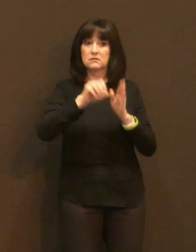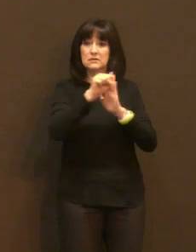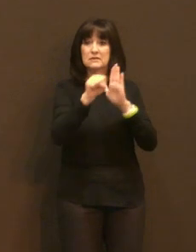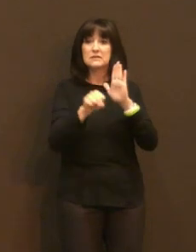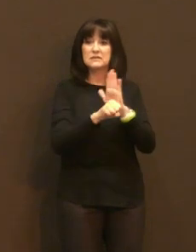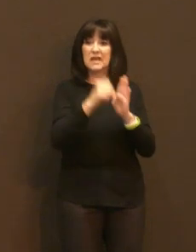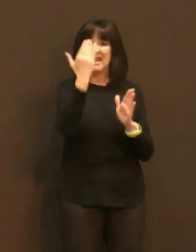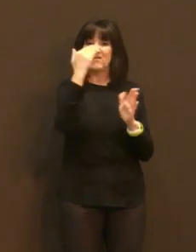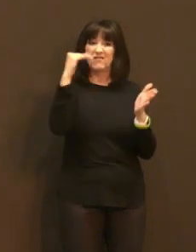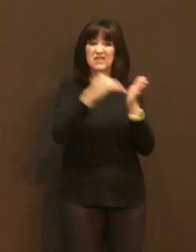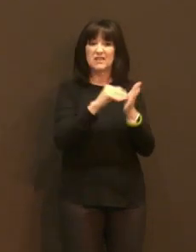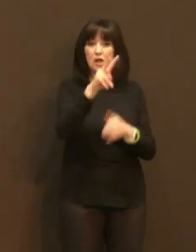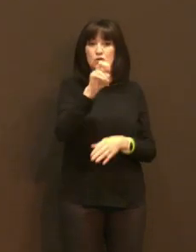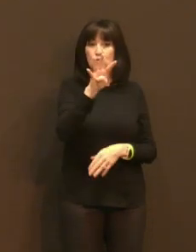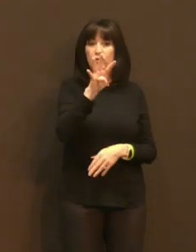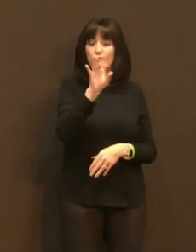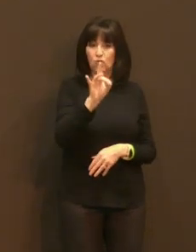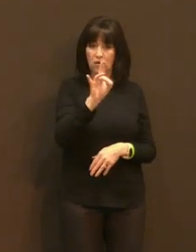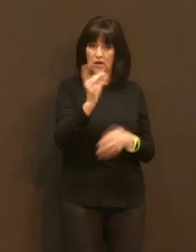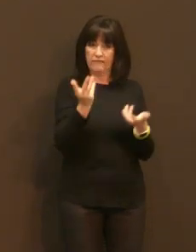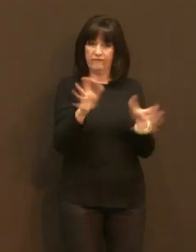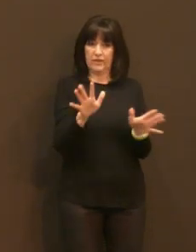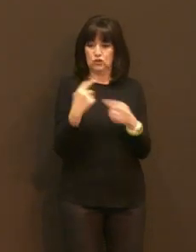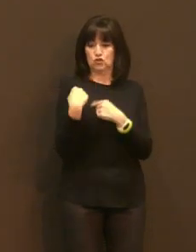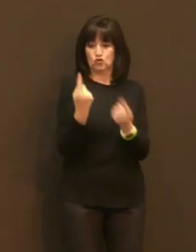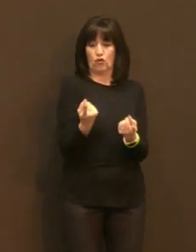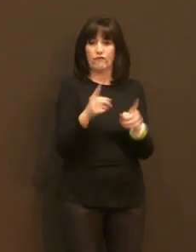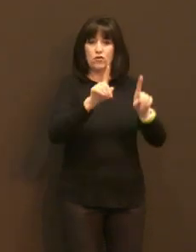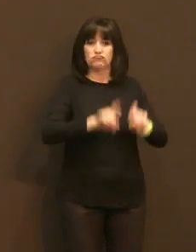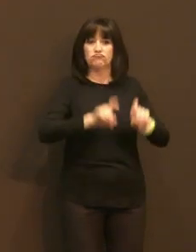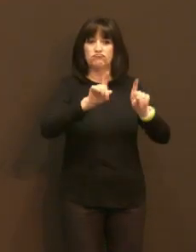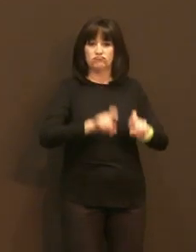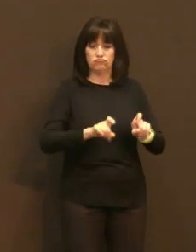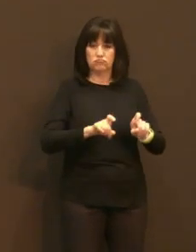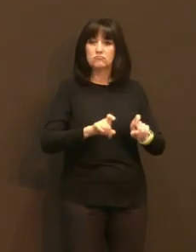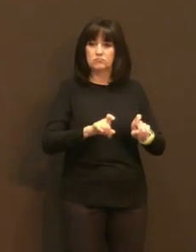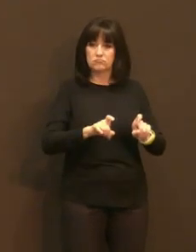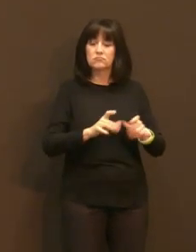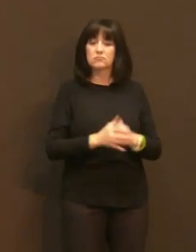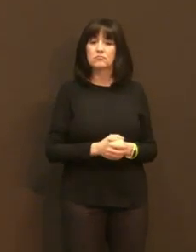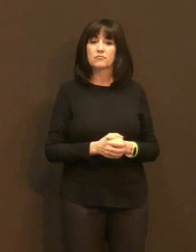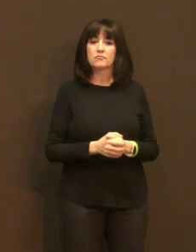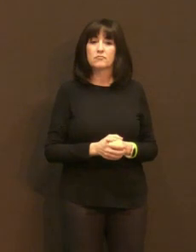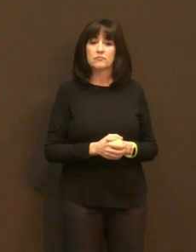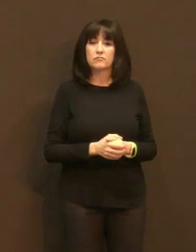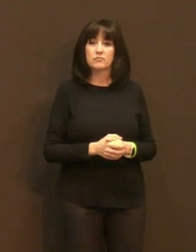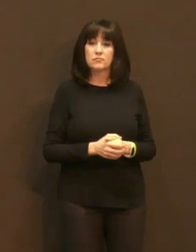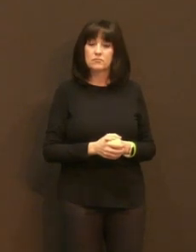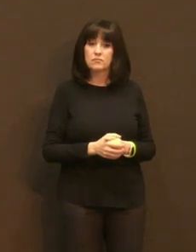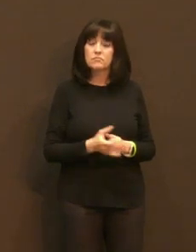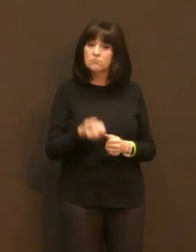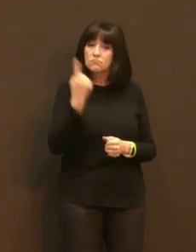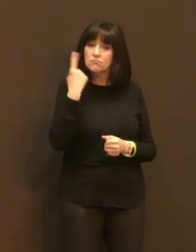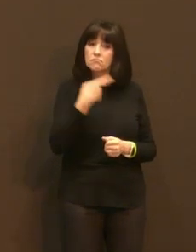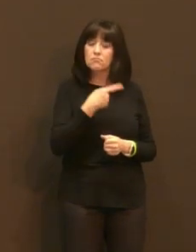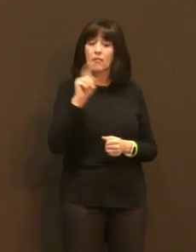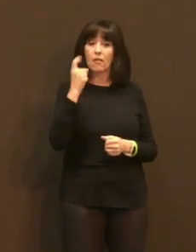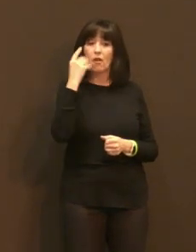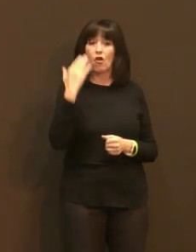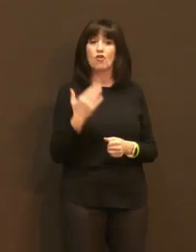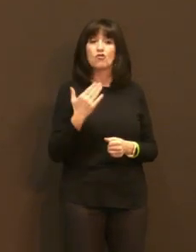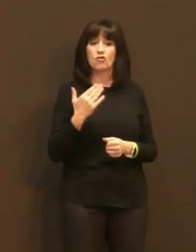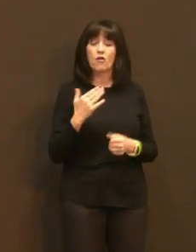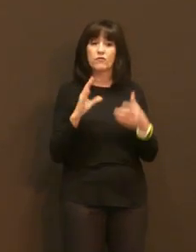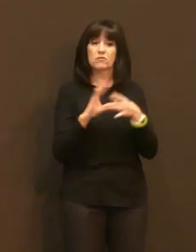15,248 tests have been completed. And so, although, as the governor said, it is really important that we